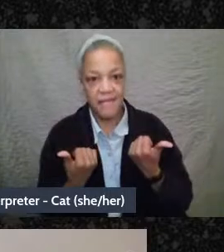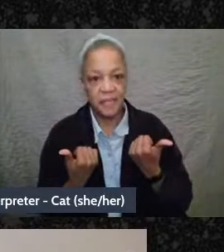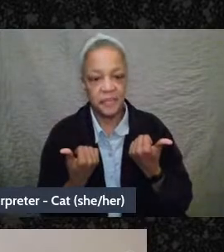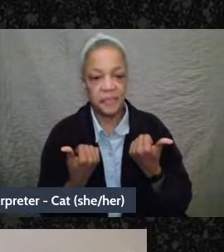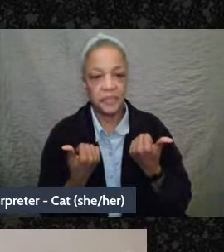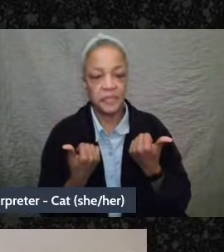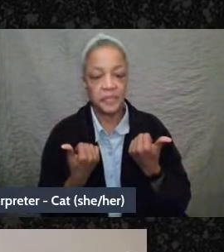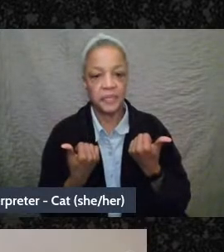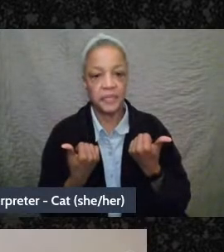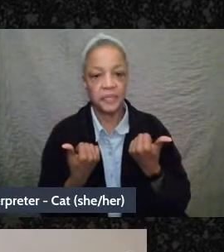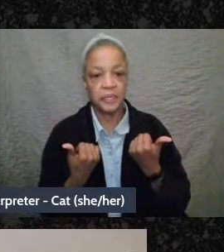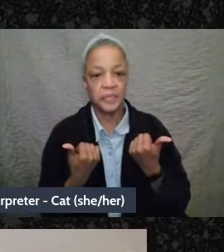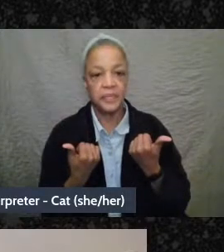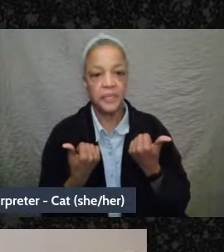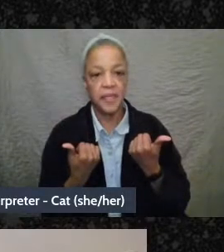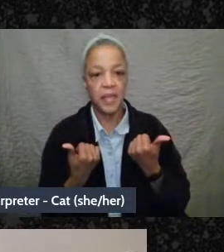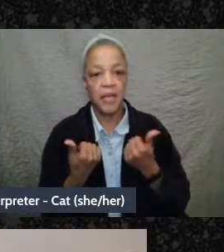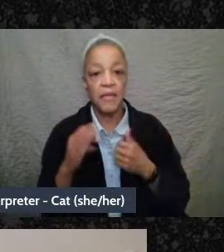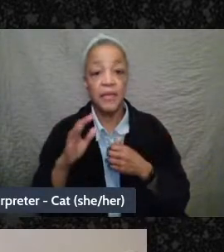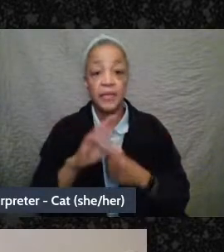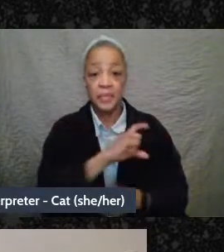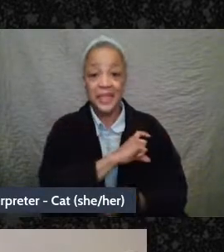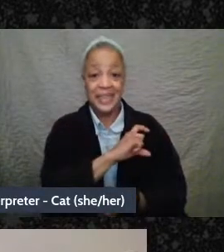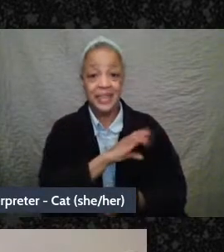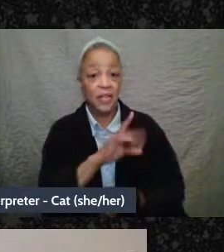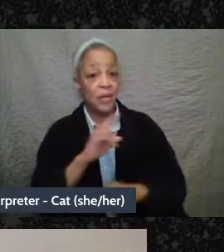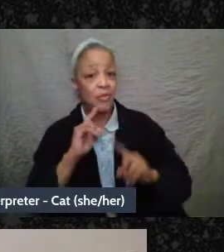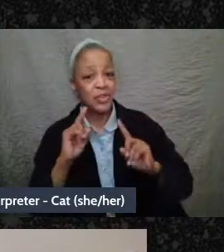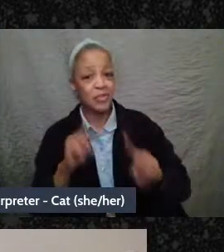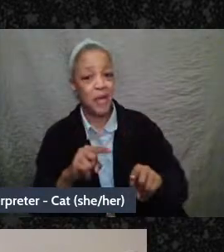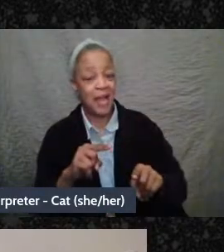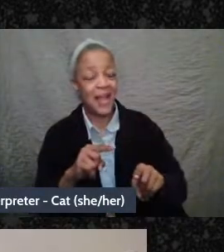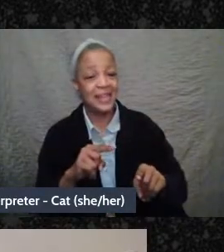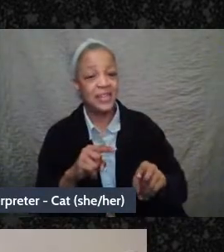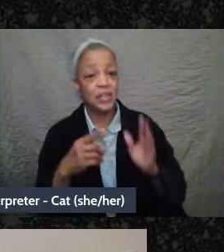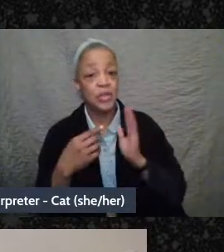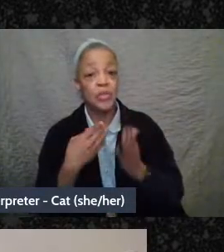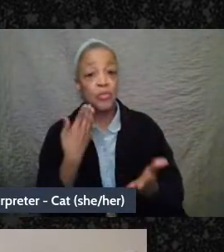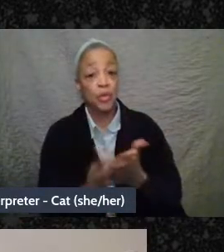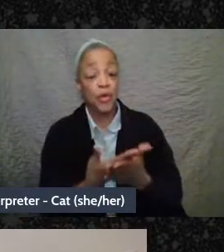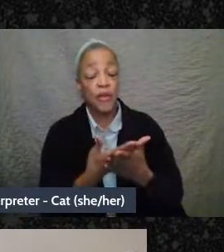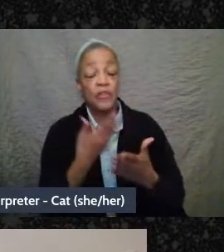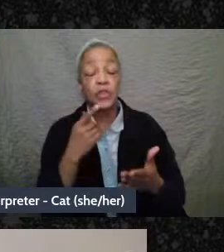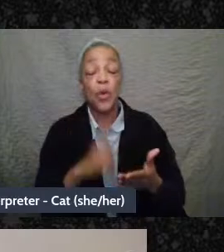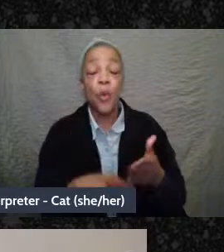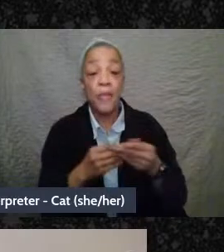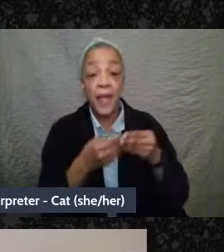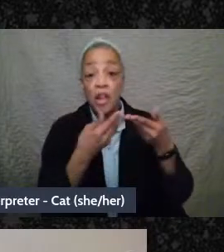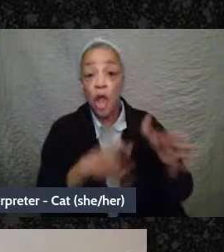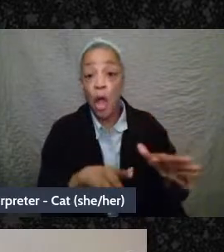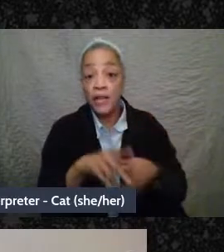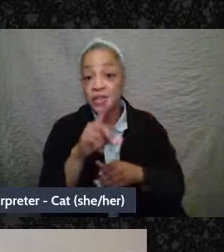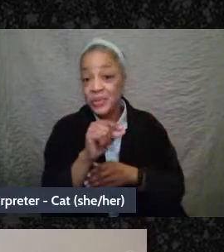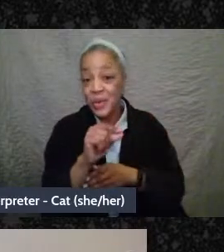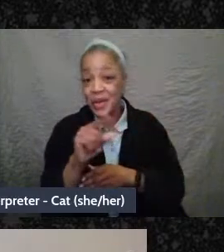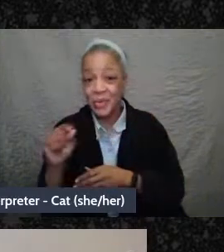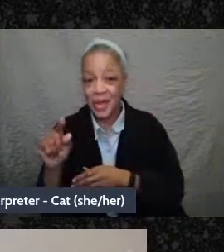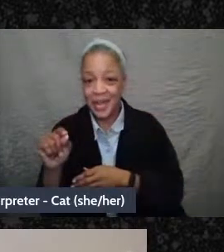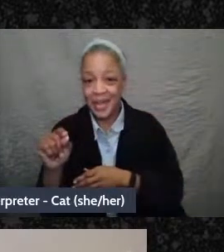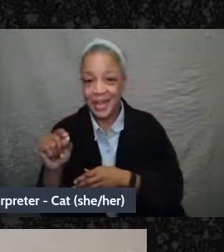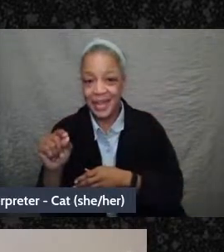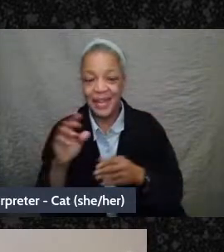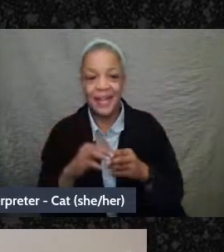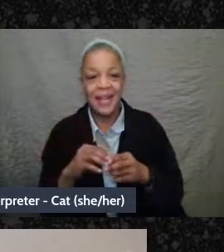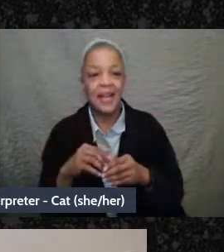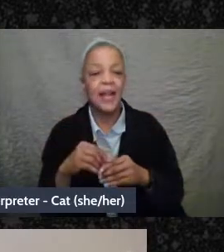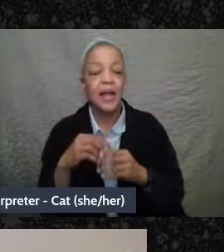And their response is indicative of how much ground they lost in 2020 in terms of legitimacy. I think